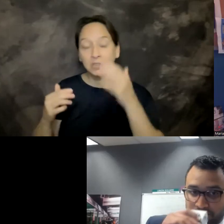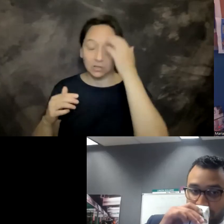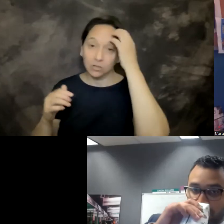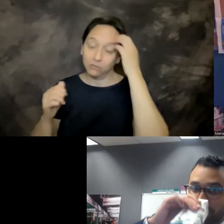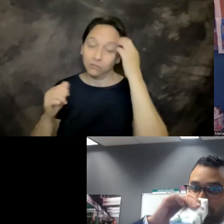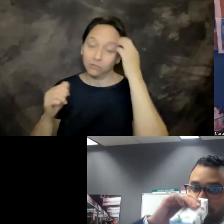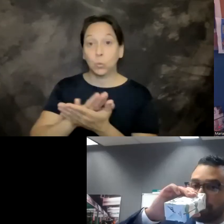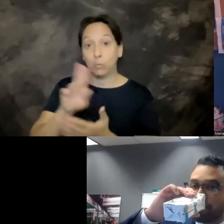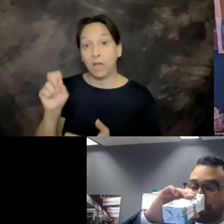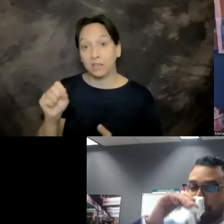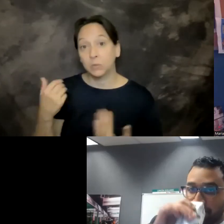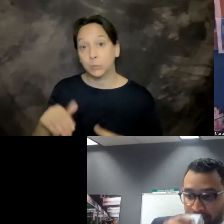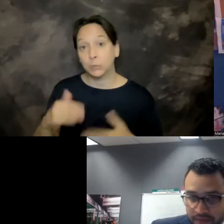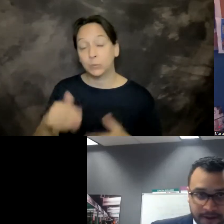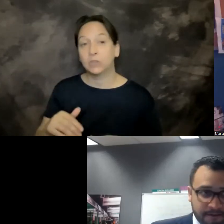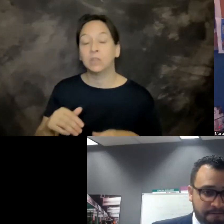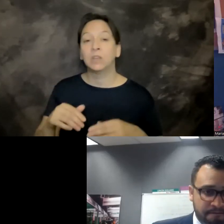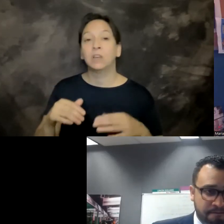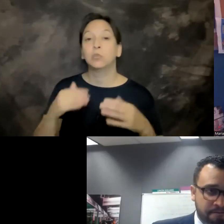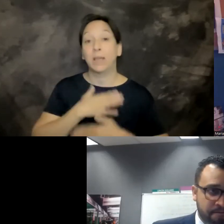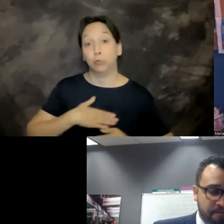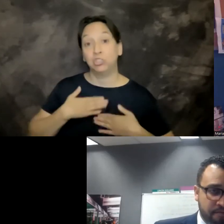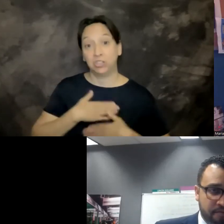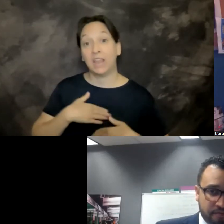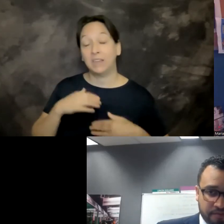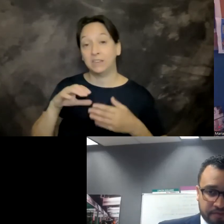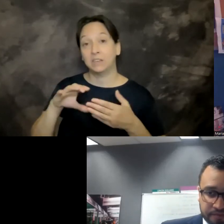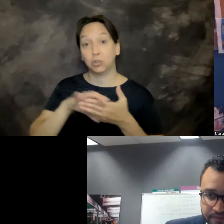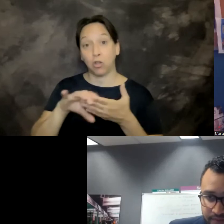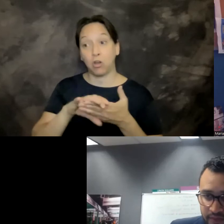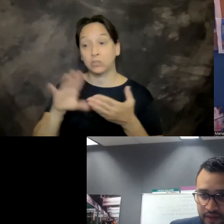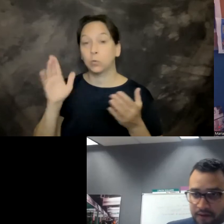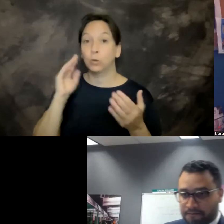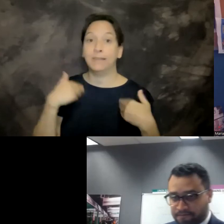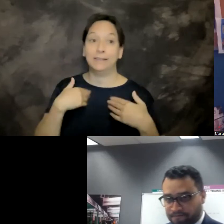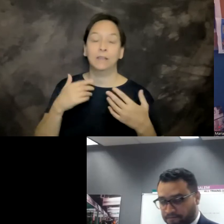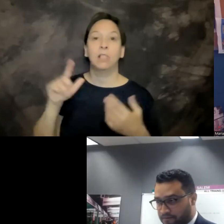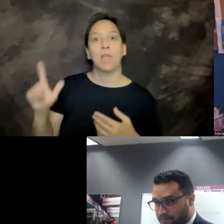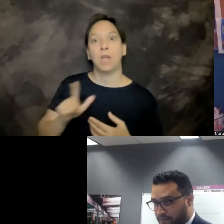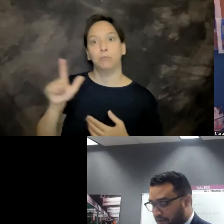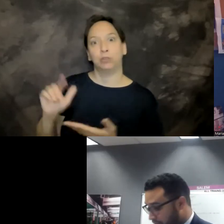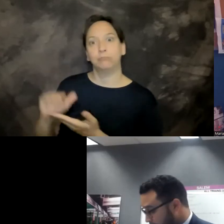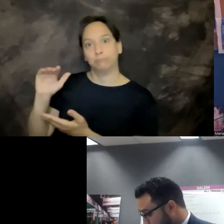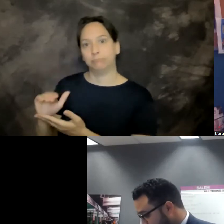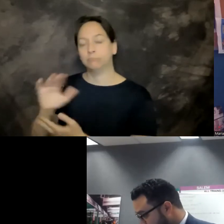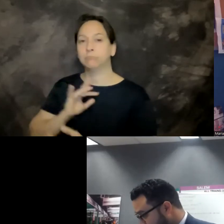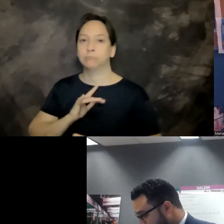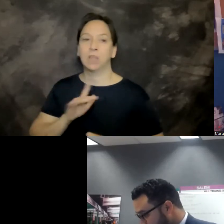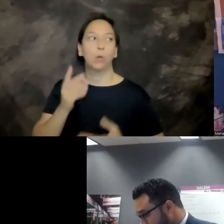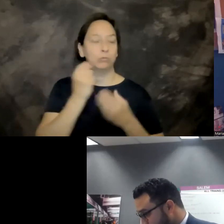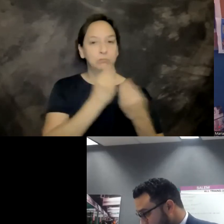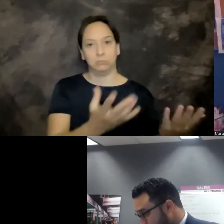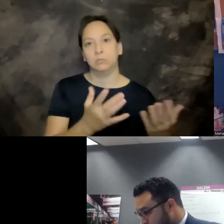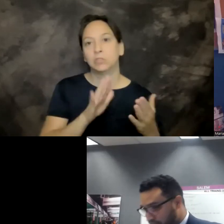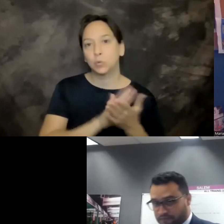one. I do appreciate that Charlie cards will be accessible at many of our libraries, and so I'll be sharing that information with our school community.